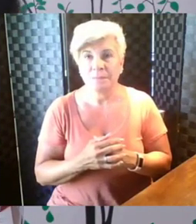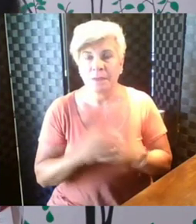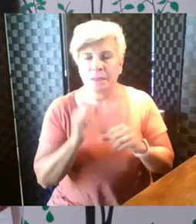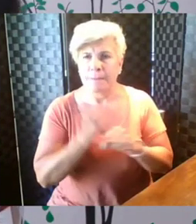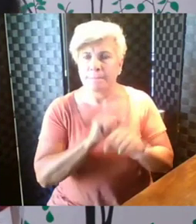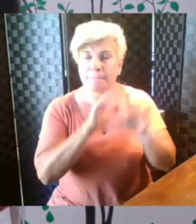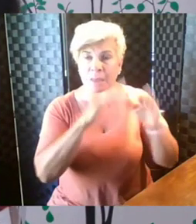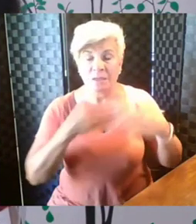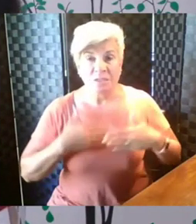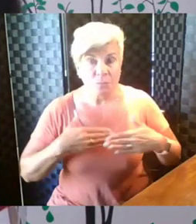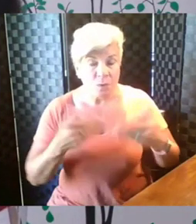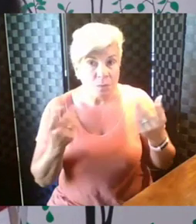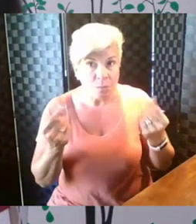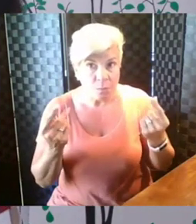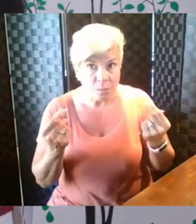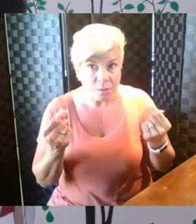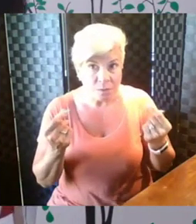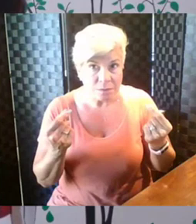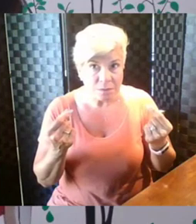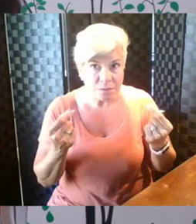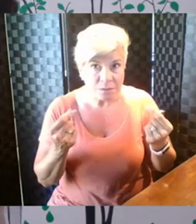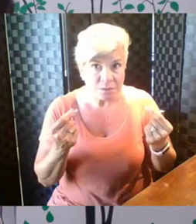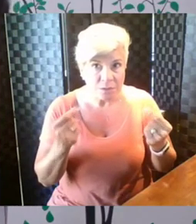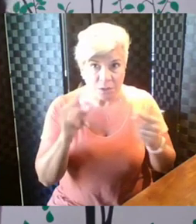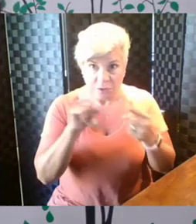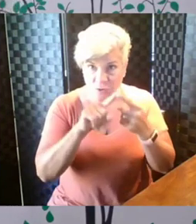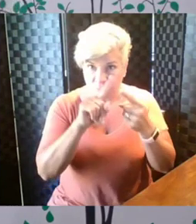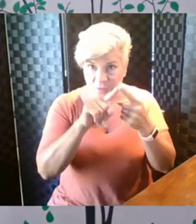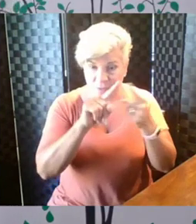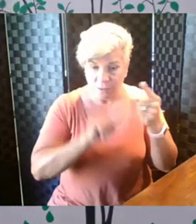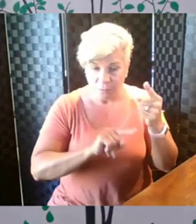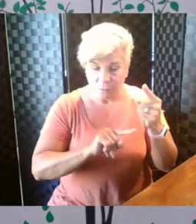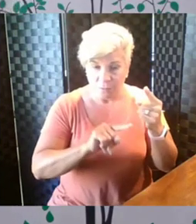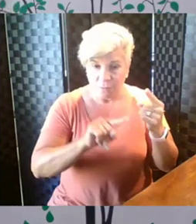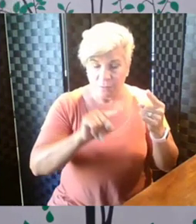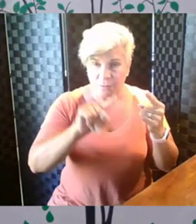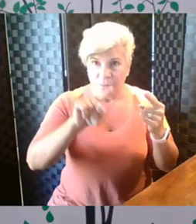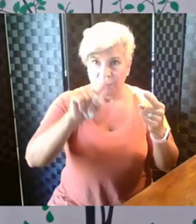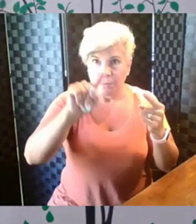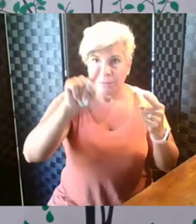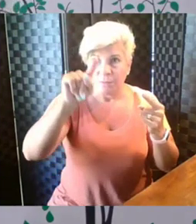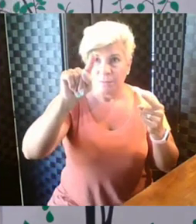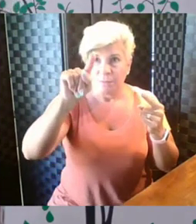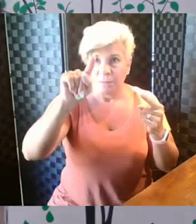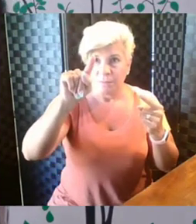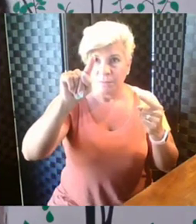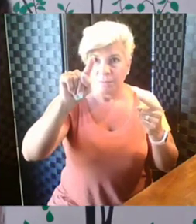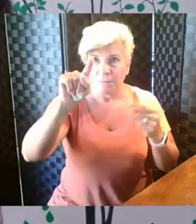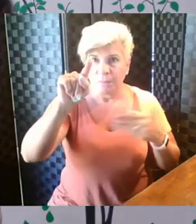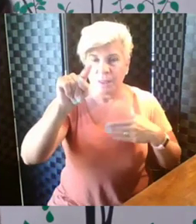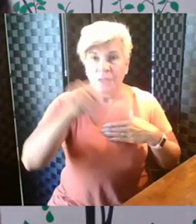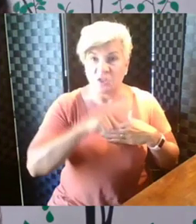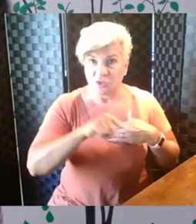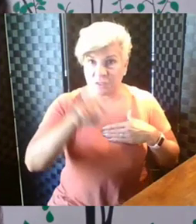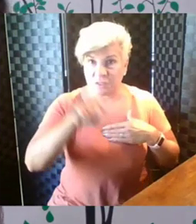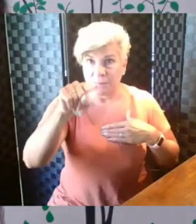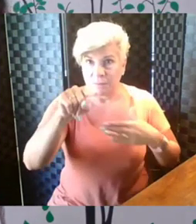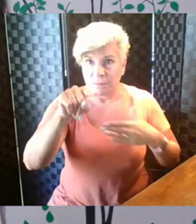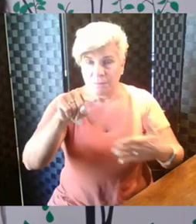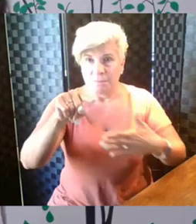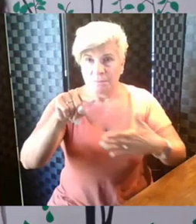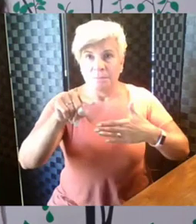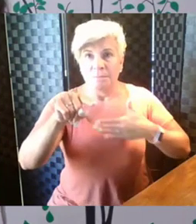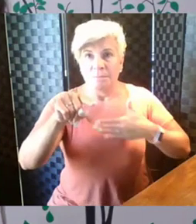mountain breaths, you're going to trace your mountain with your finger up. And when you trace up, that means you're